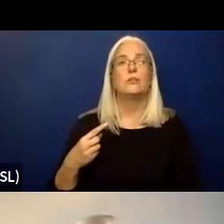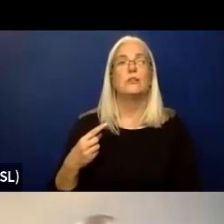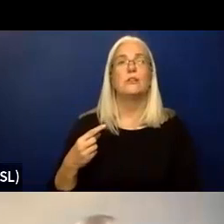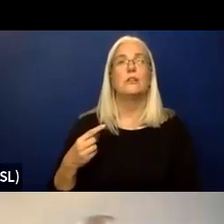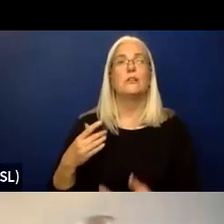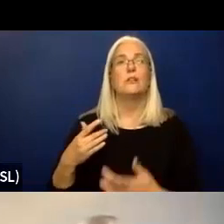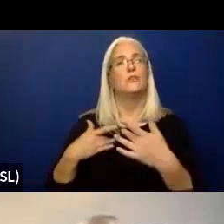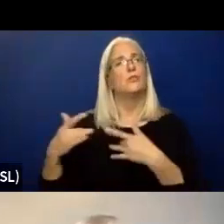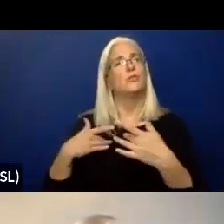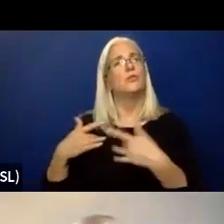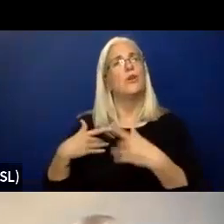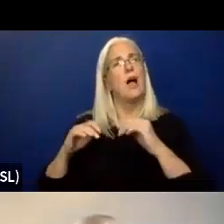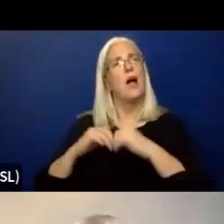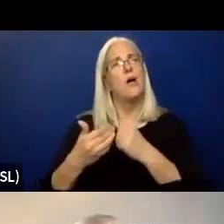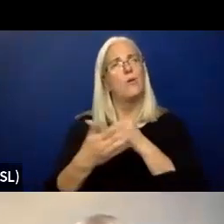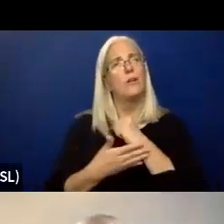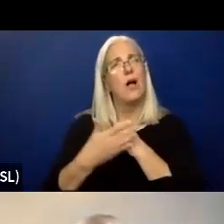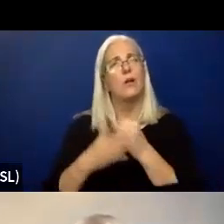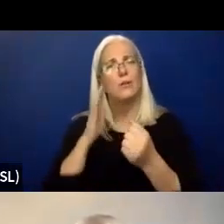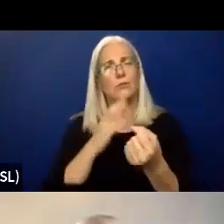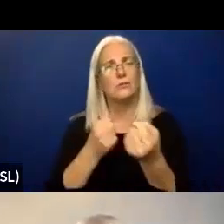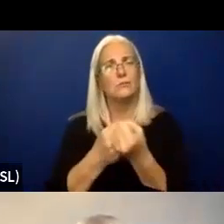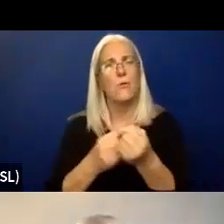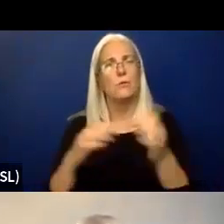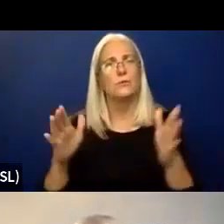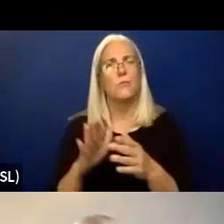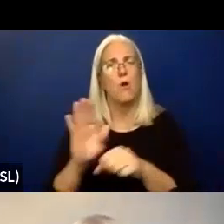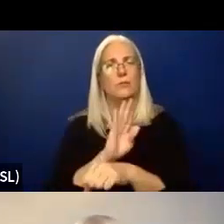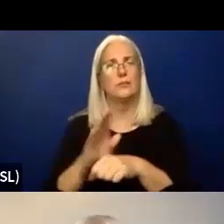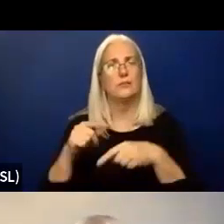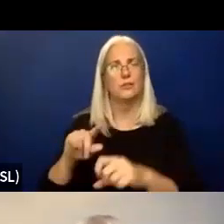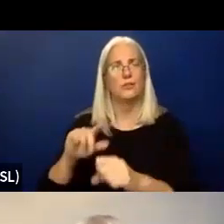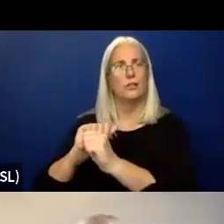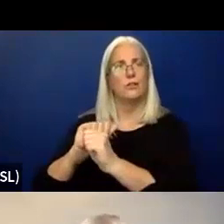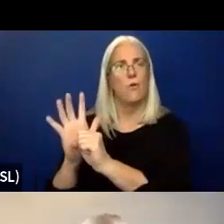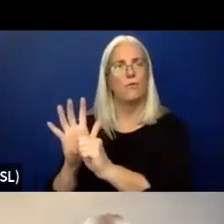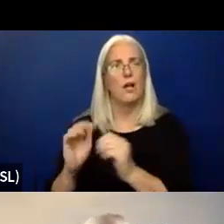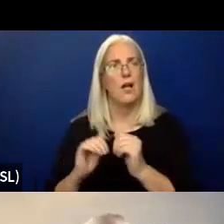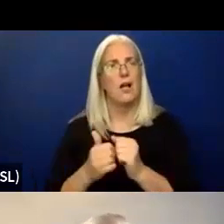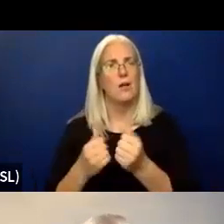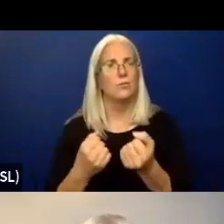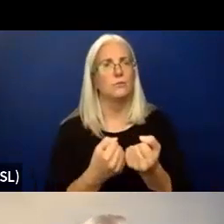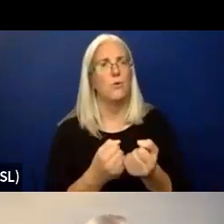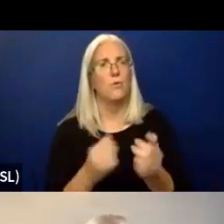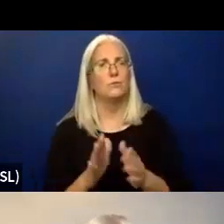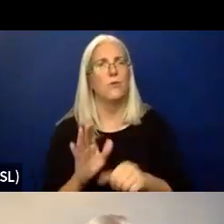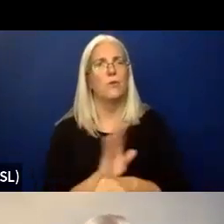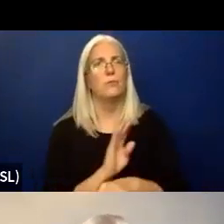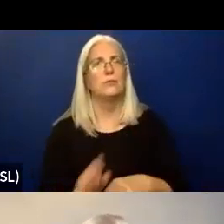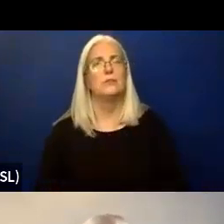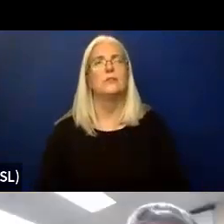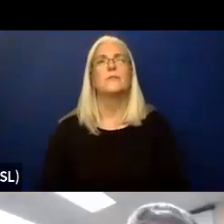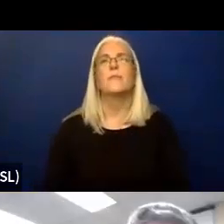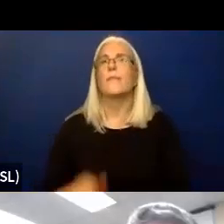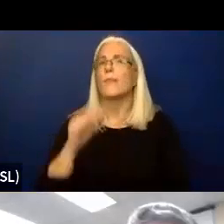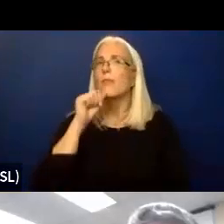small businesses during this COVID-19 situation. Particularly, Jessica is saying we need to open